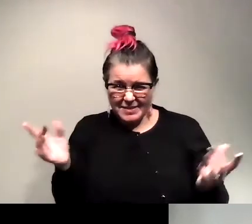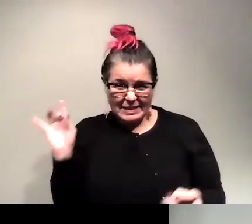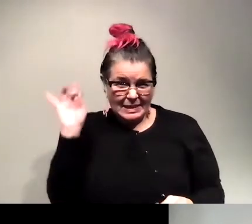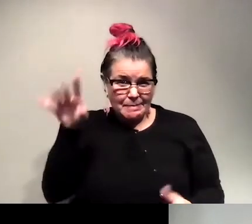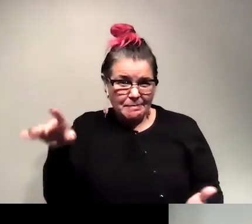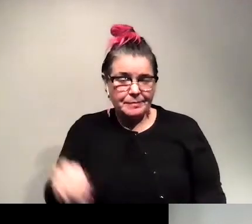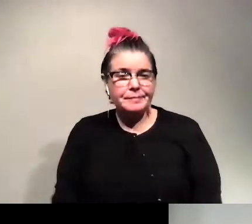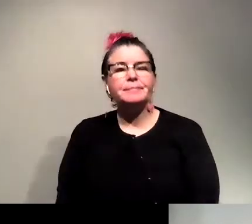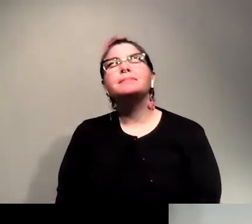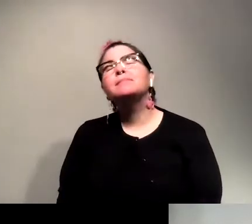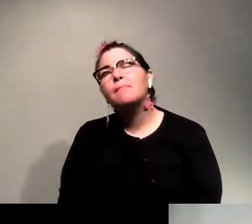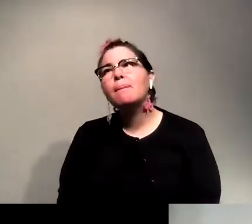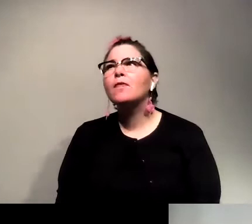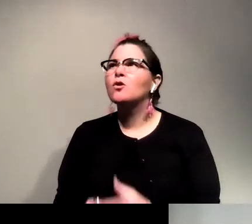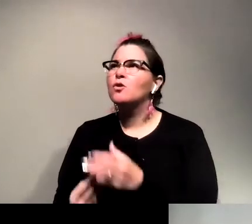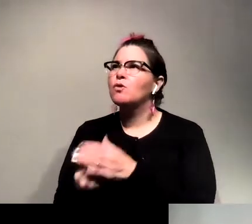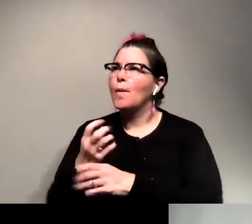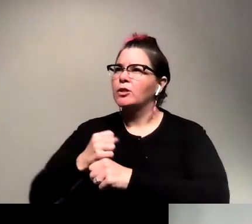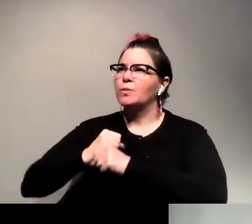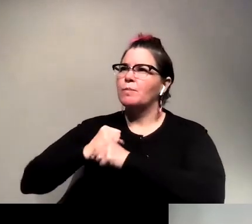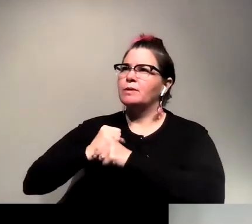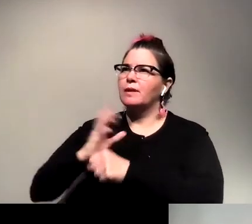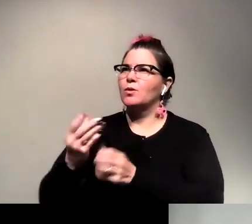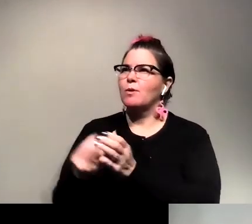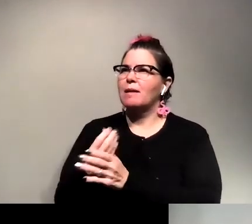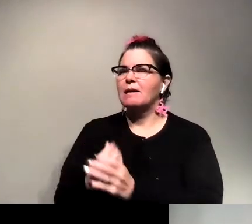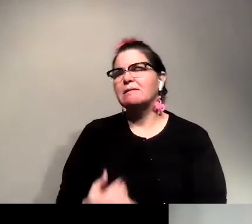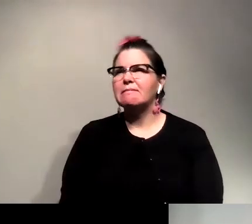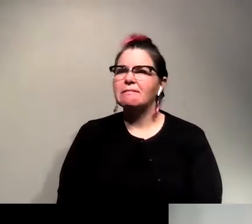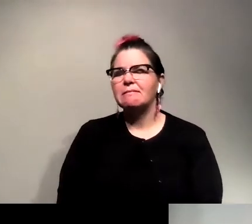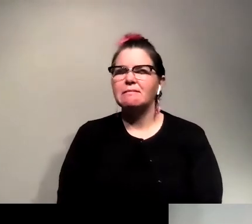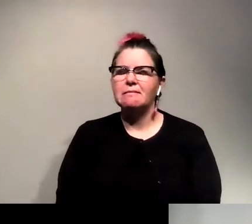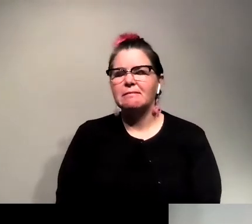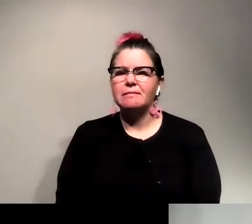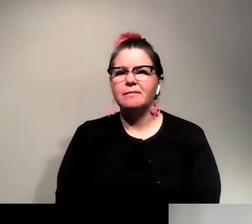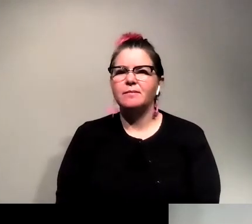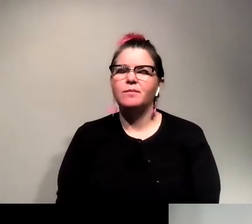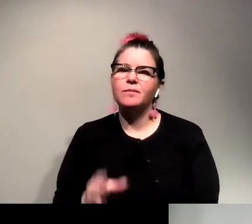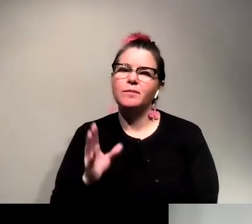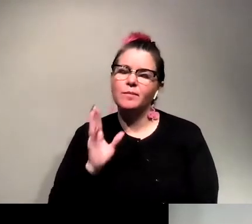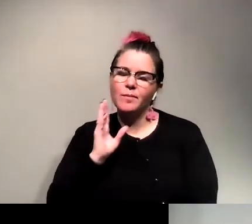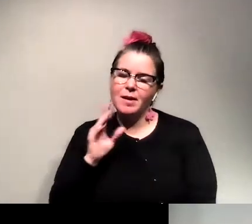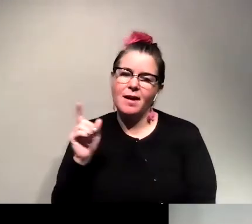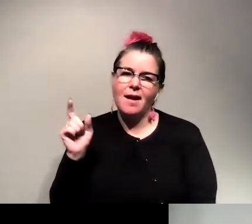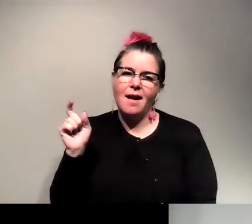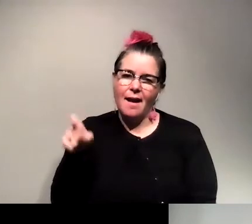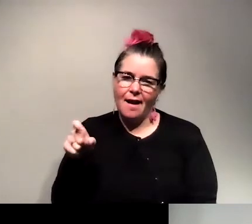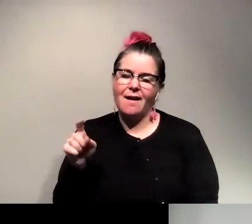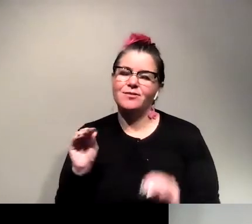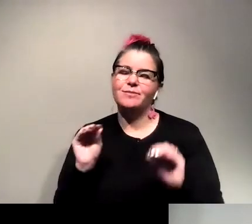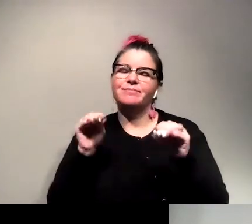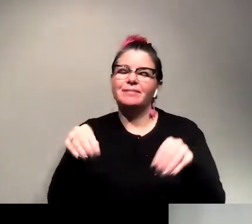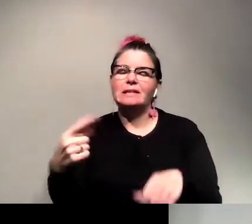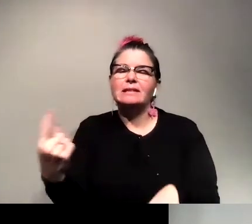As far as growing to protect your plants, I mean, you still will have to at some point apply something. So